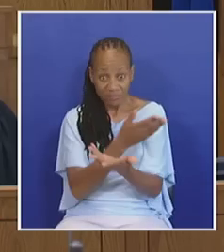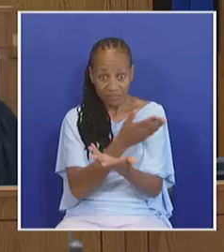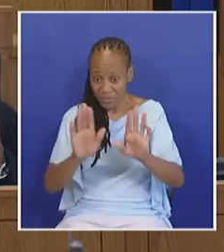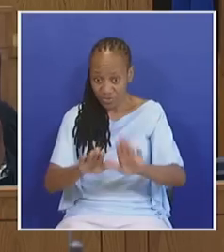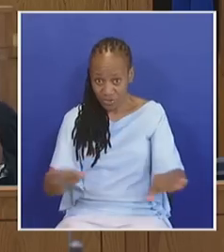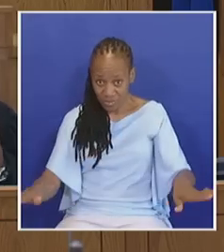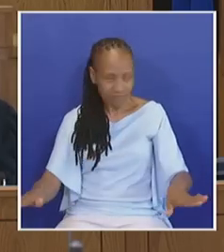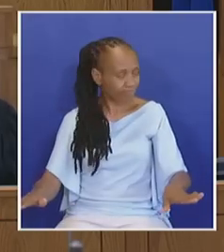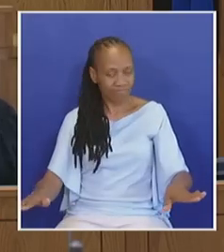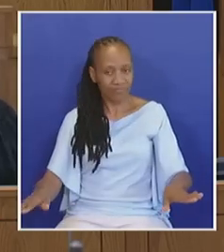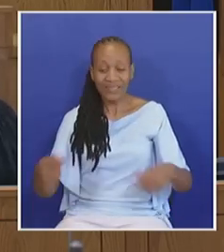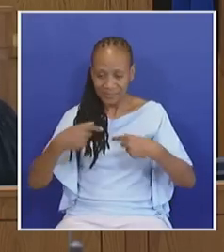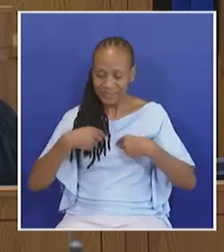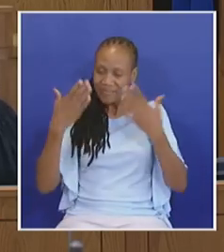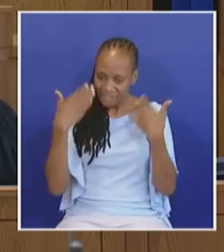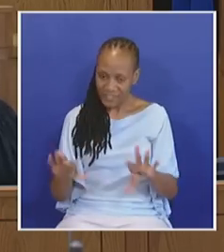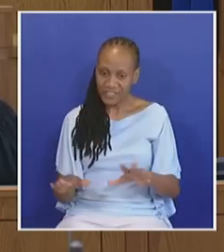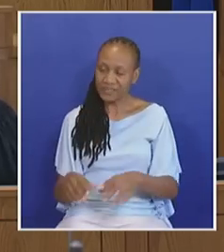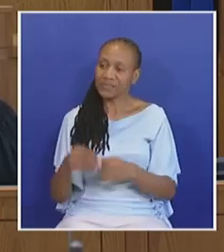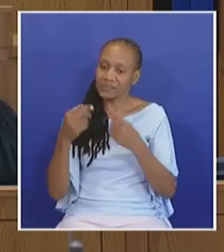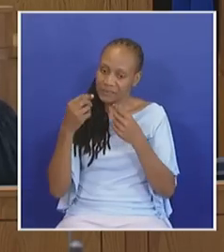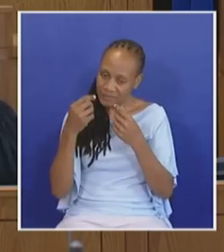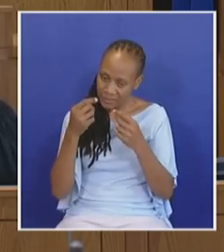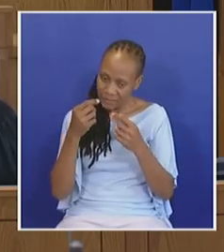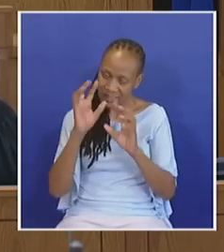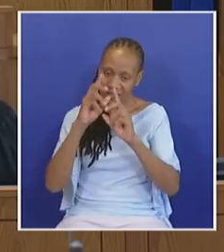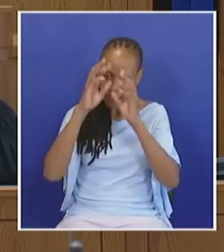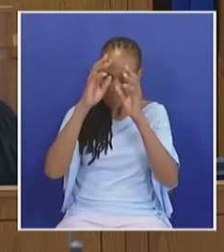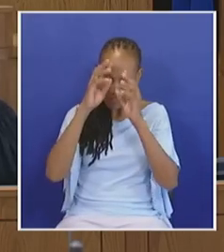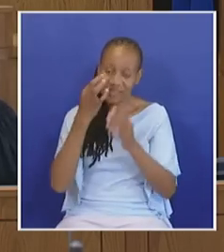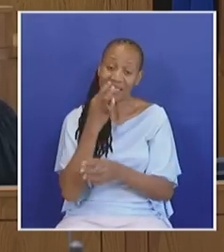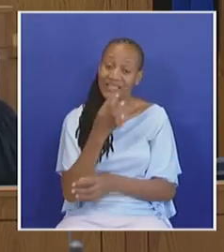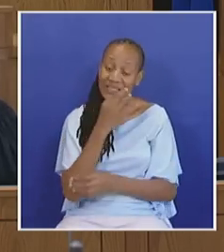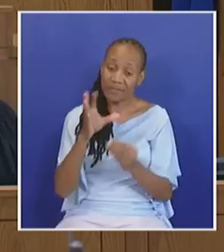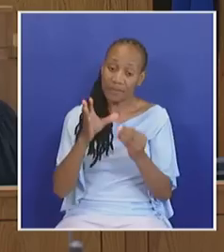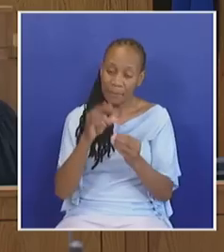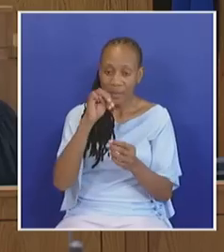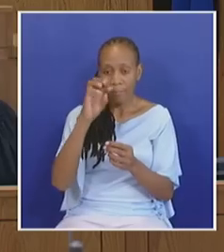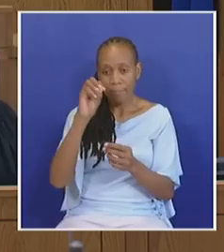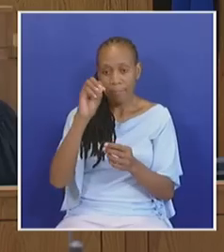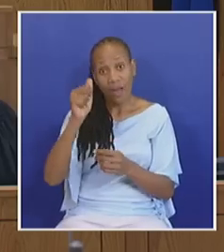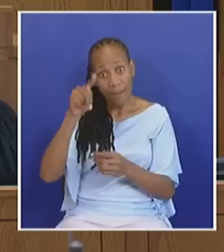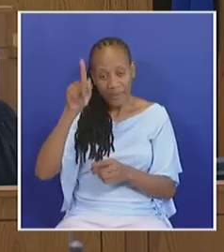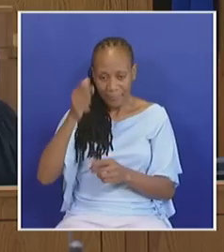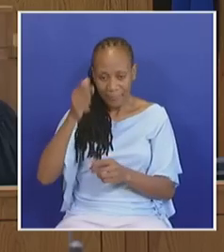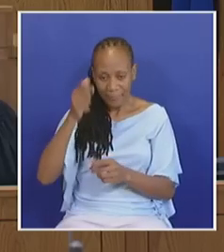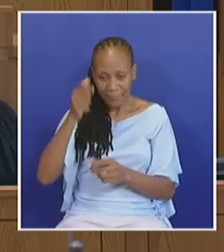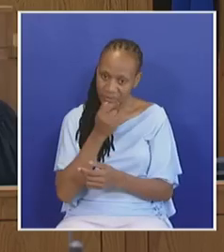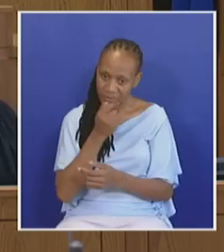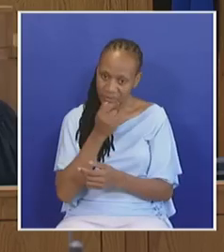I have made a point that Honorable Mohapi must acknowledge Honorable Malema as Honorable Malema in this